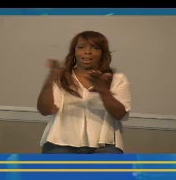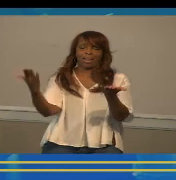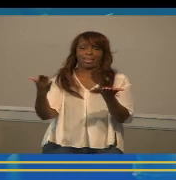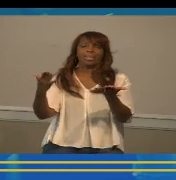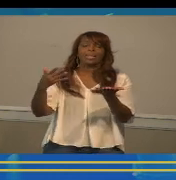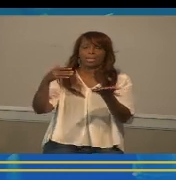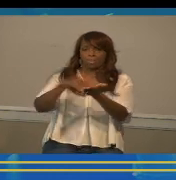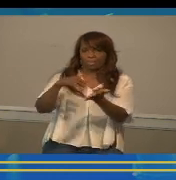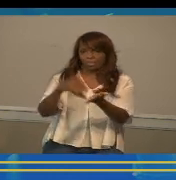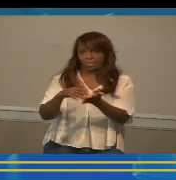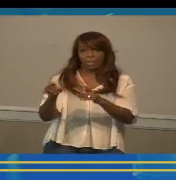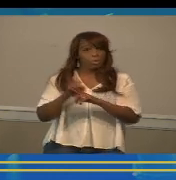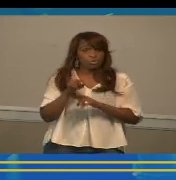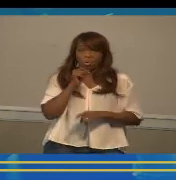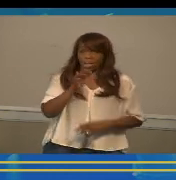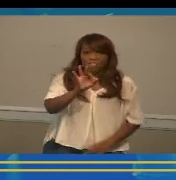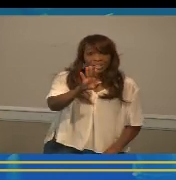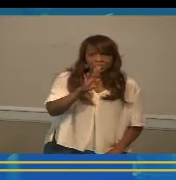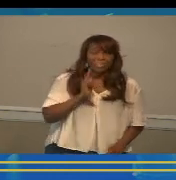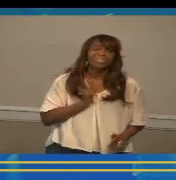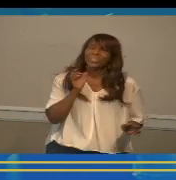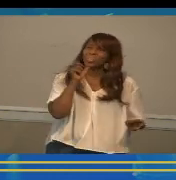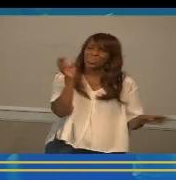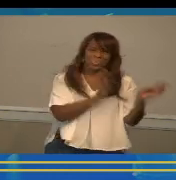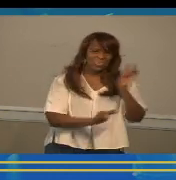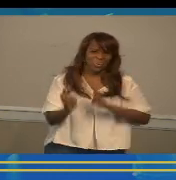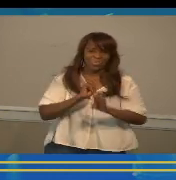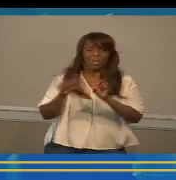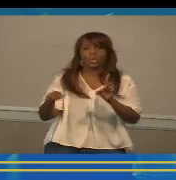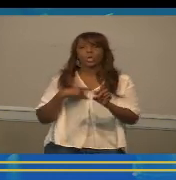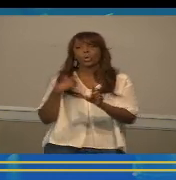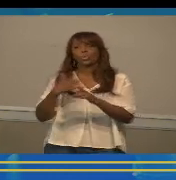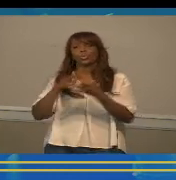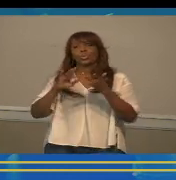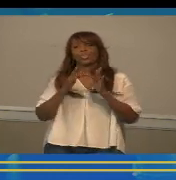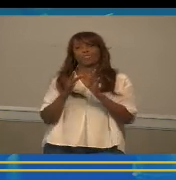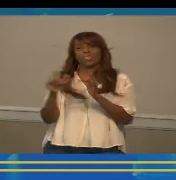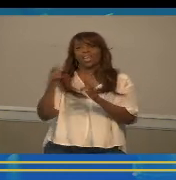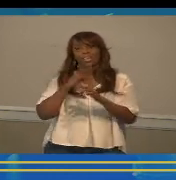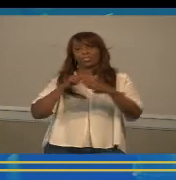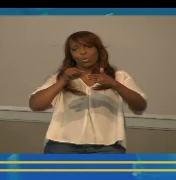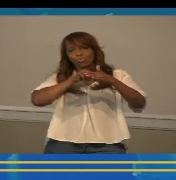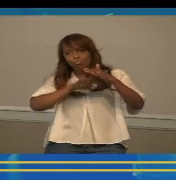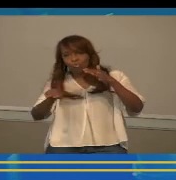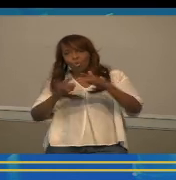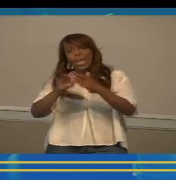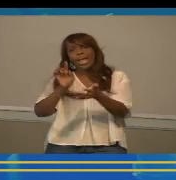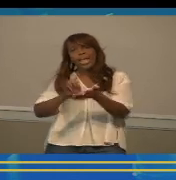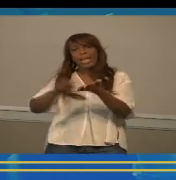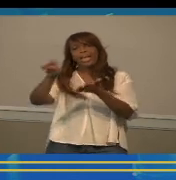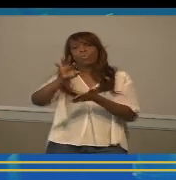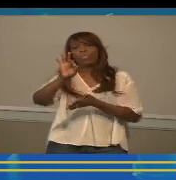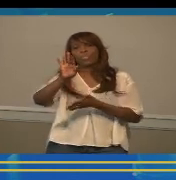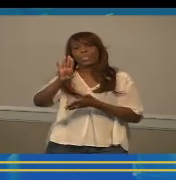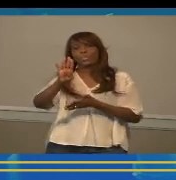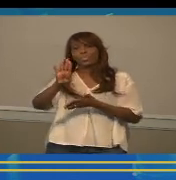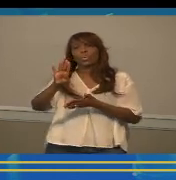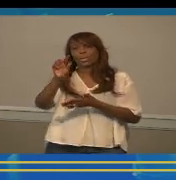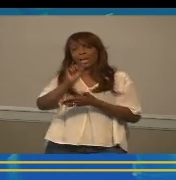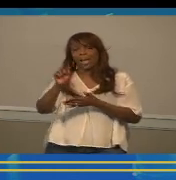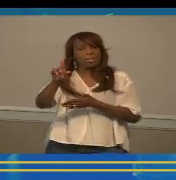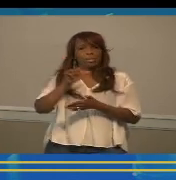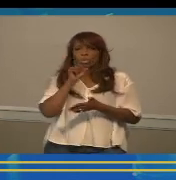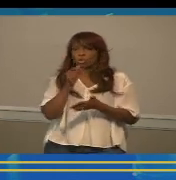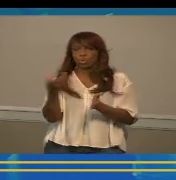Live. You don't have Facebook? Don't worry. Go to our website, scroll to the bottom of the page, and click on the Facebook icon. No